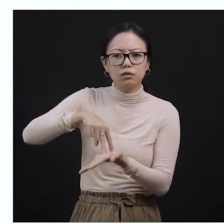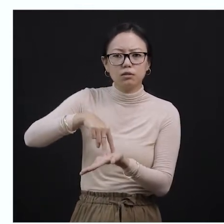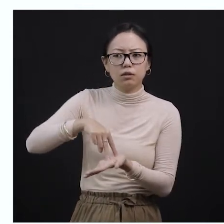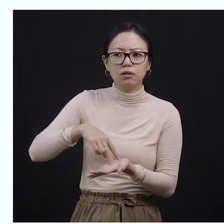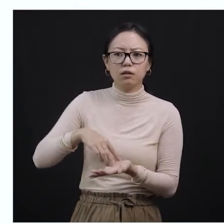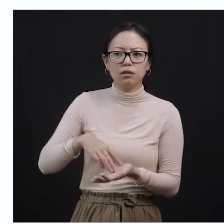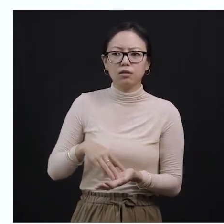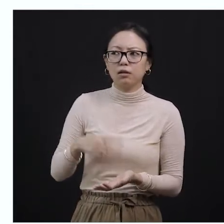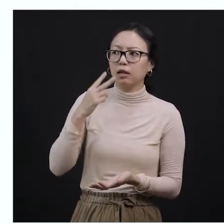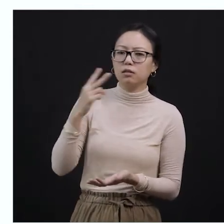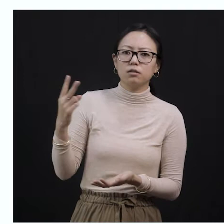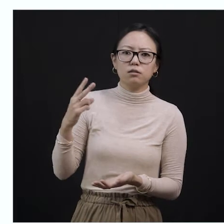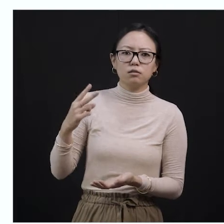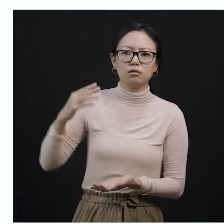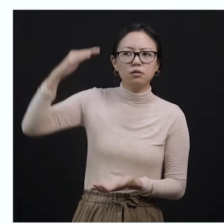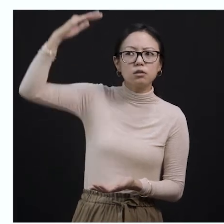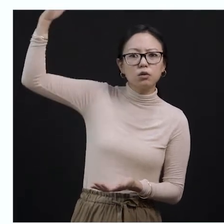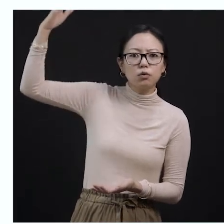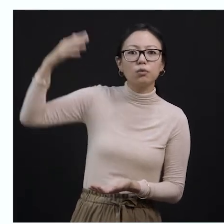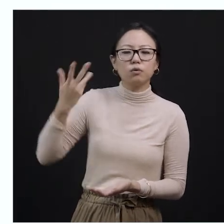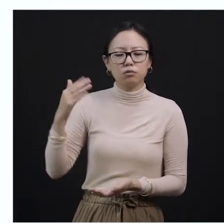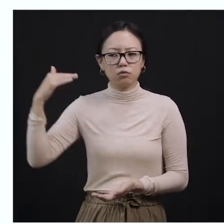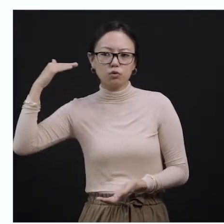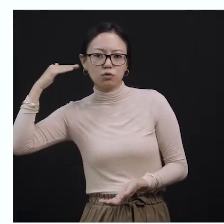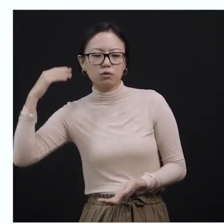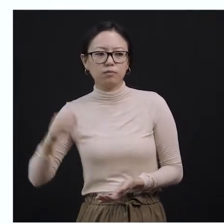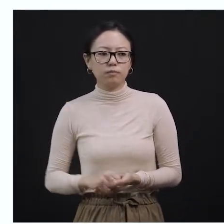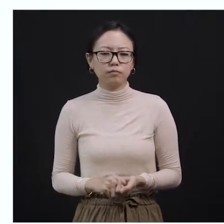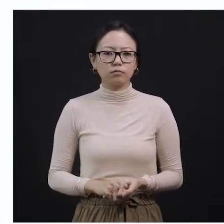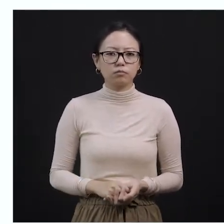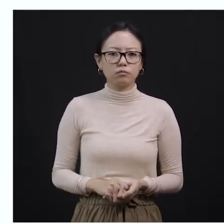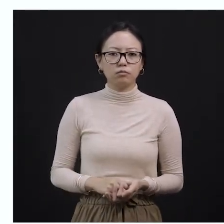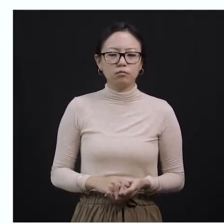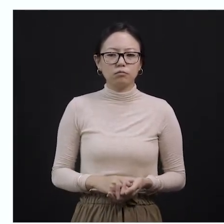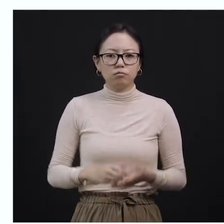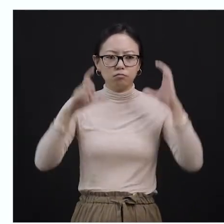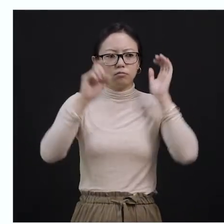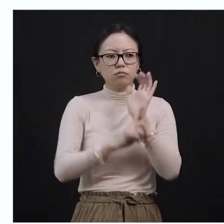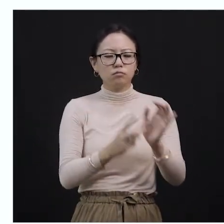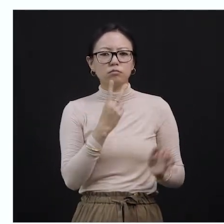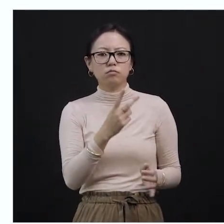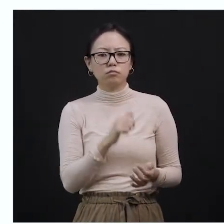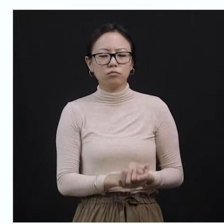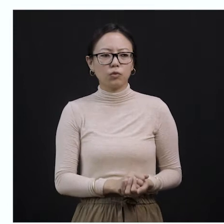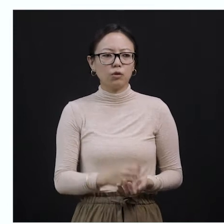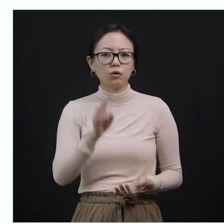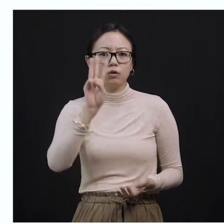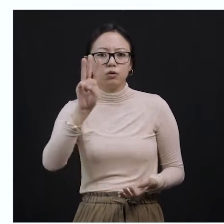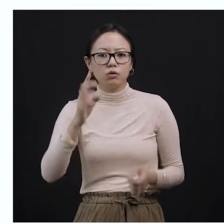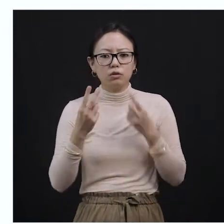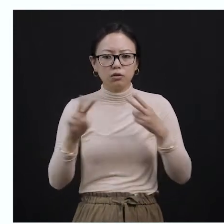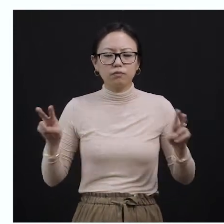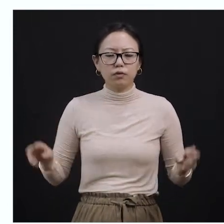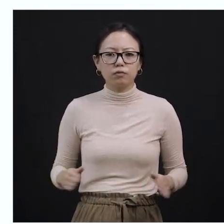sorry, one building and one small house, okay? So among the three of them, we have to identify which is the